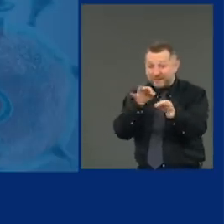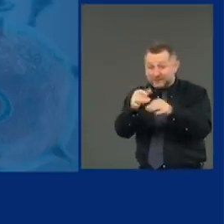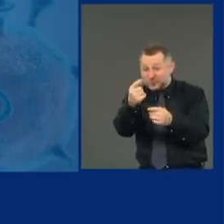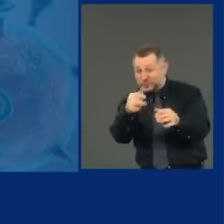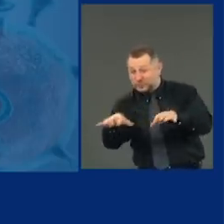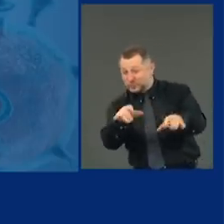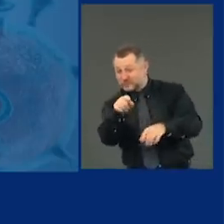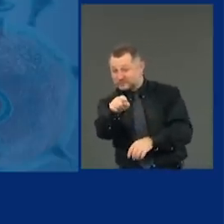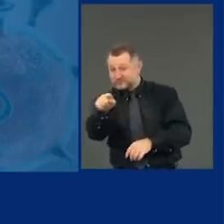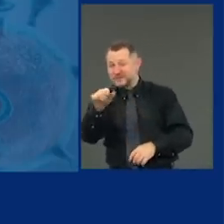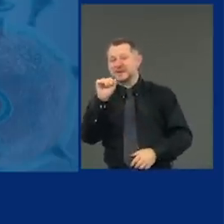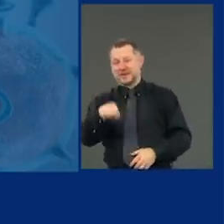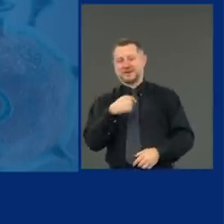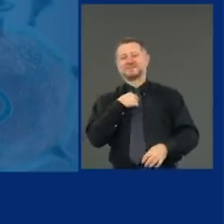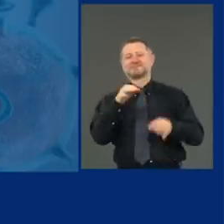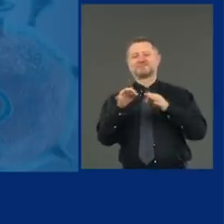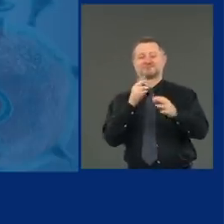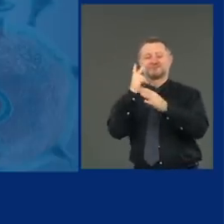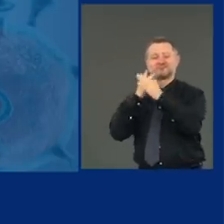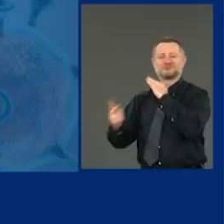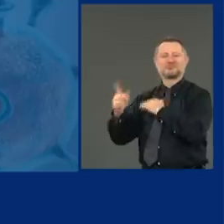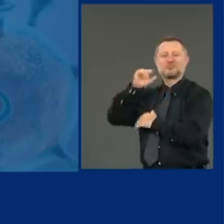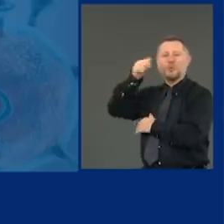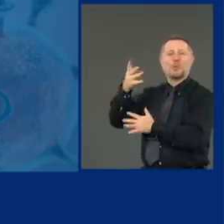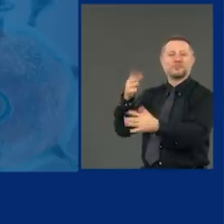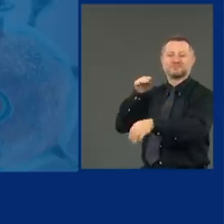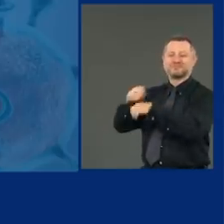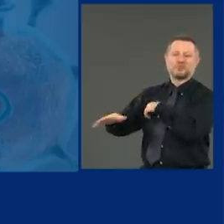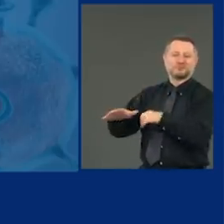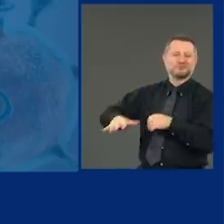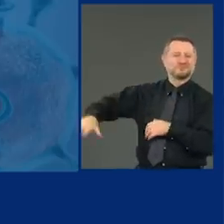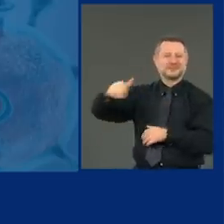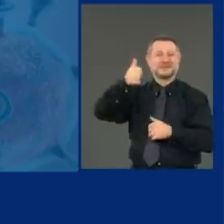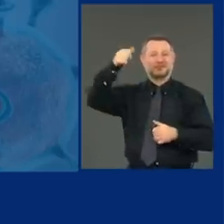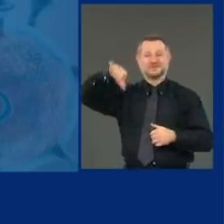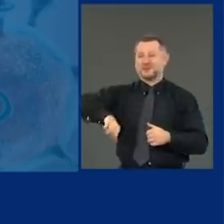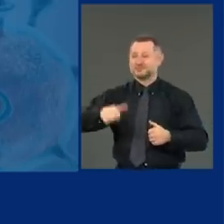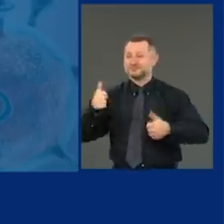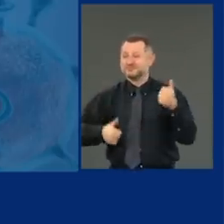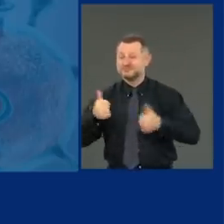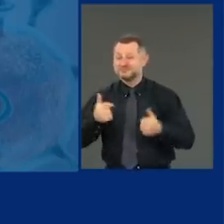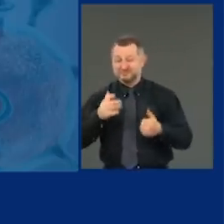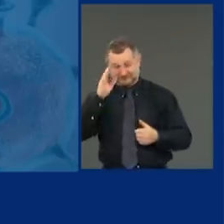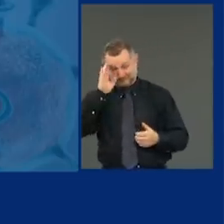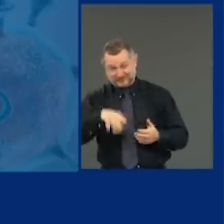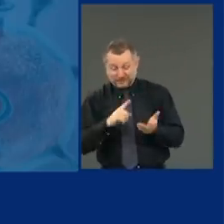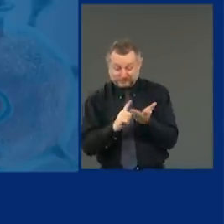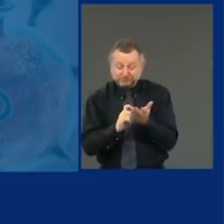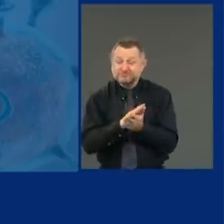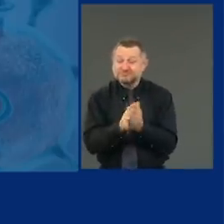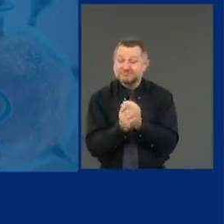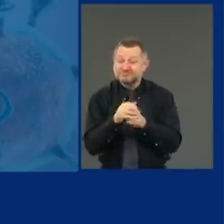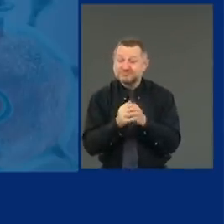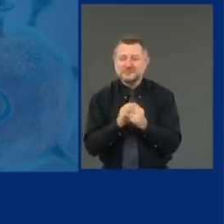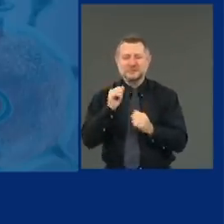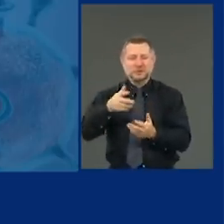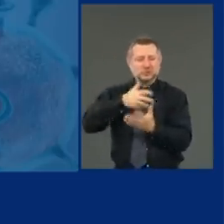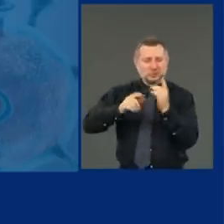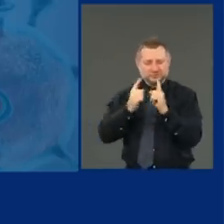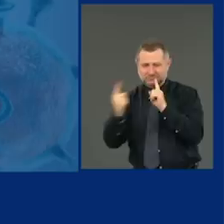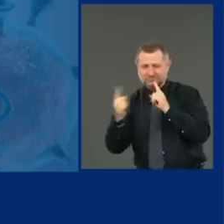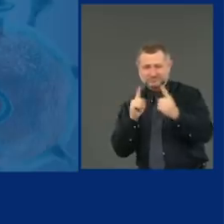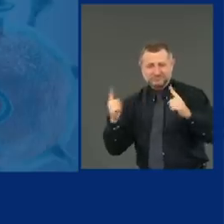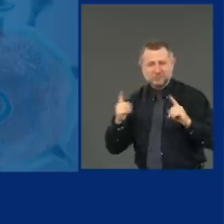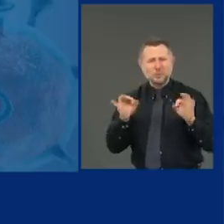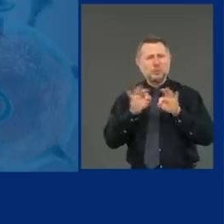tomorrow. And it's simple. It's wash your hands, it's socially distance, it's use the hand sanitizer, and it is wear